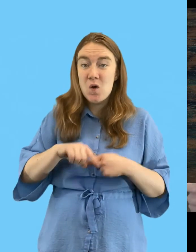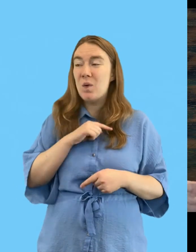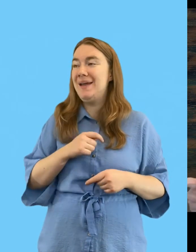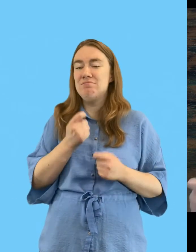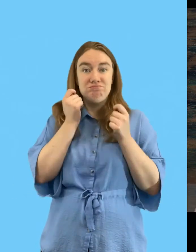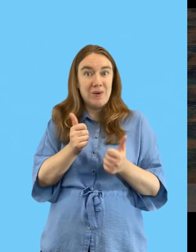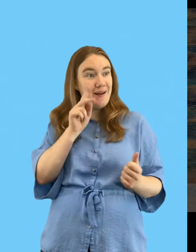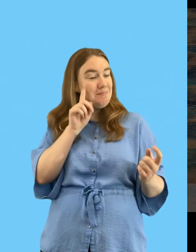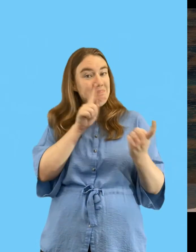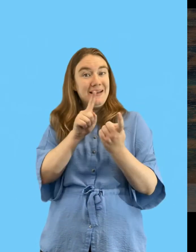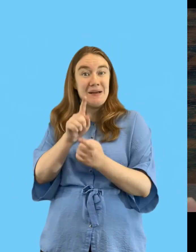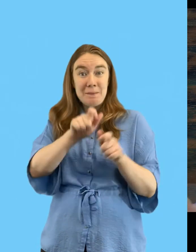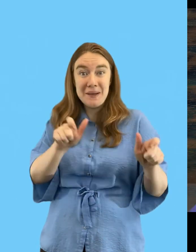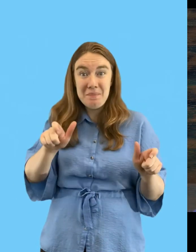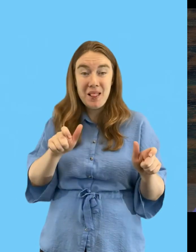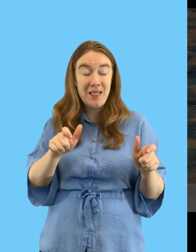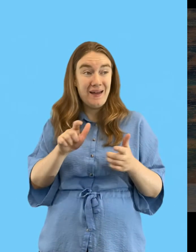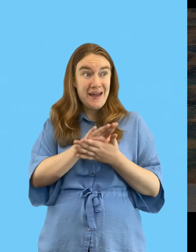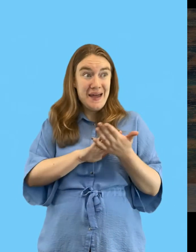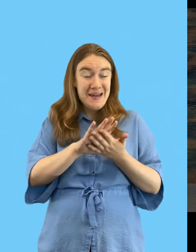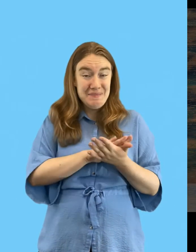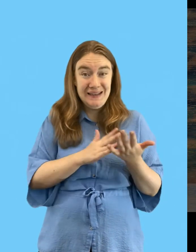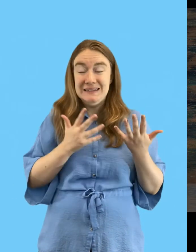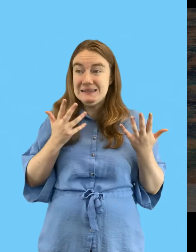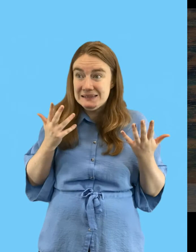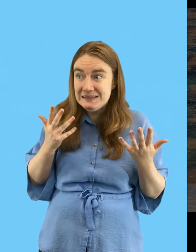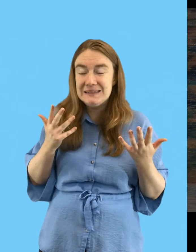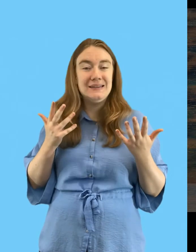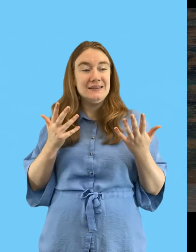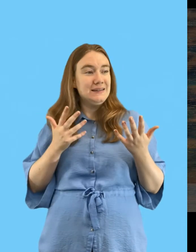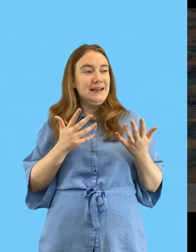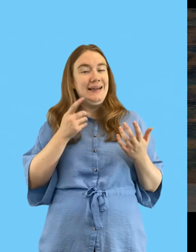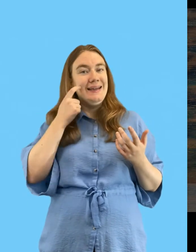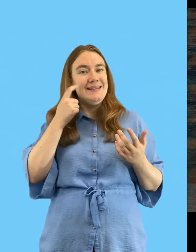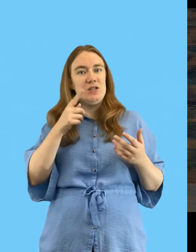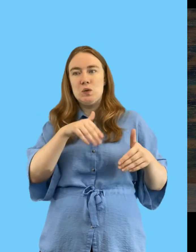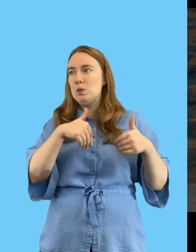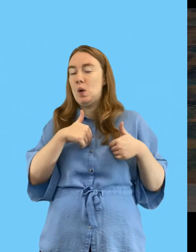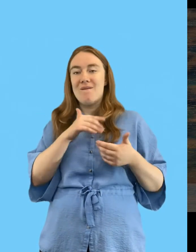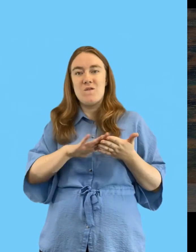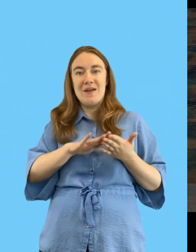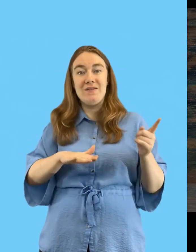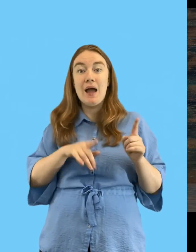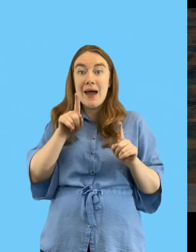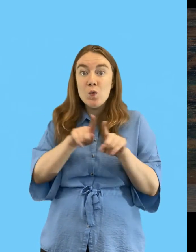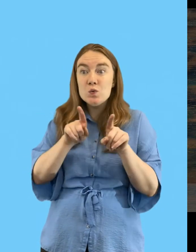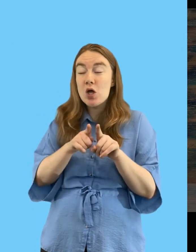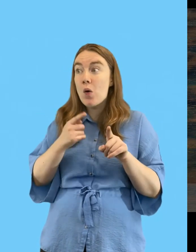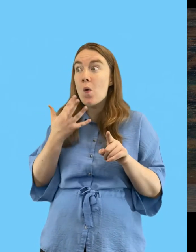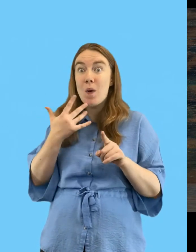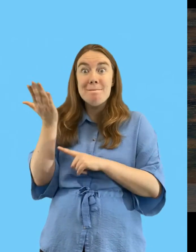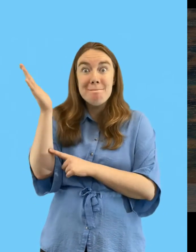And can I also say, as we return to two morning services, as we slowly adjust as a church to the new